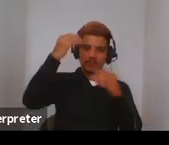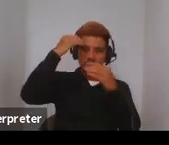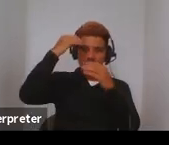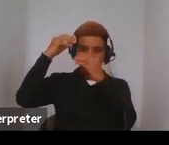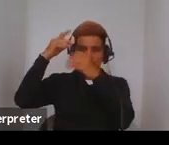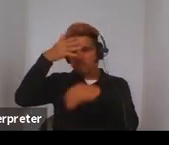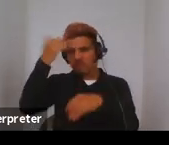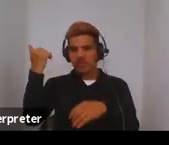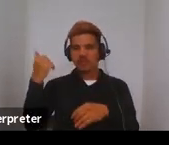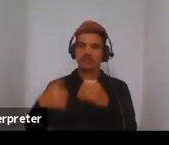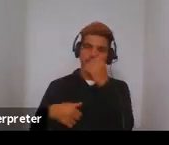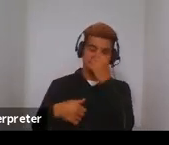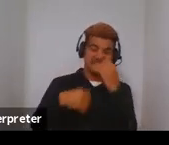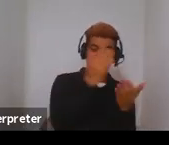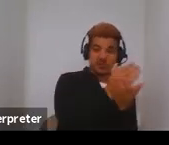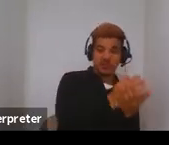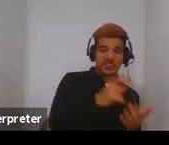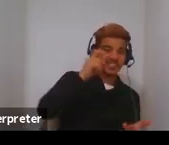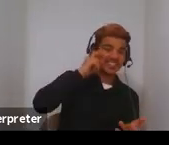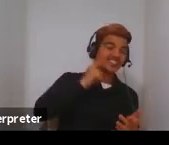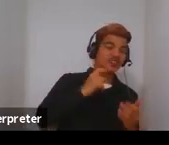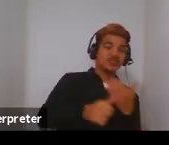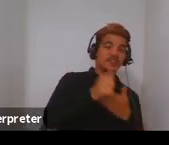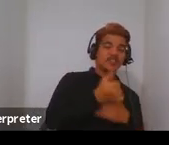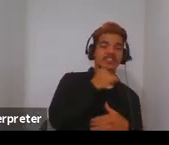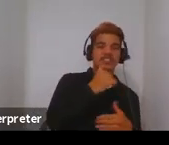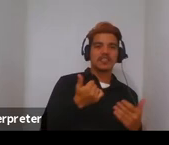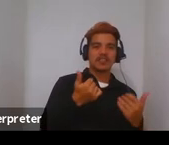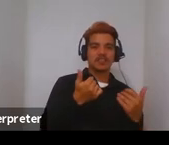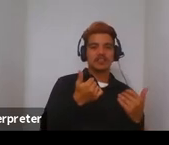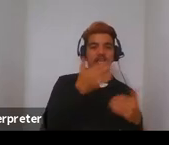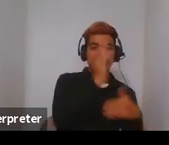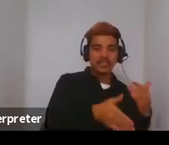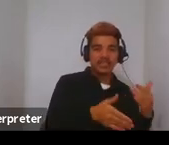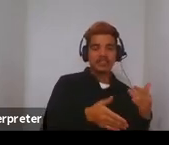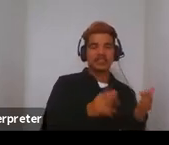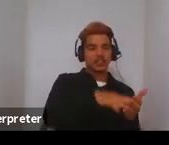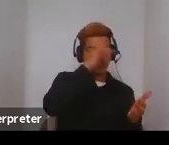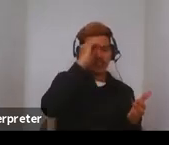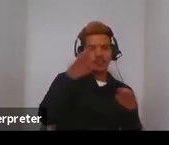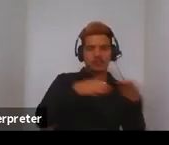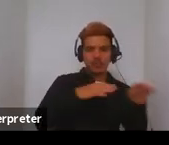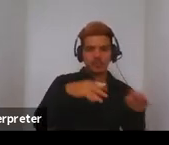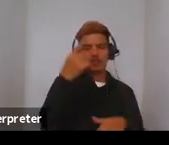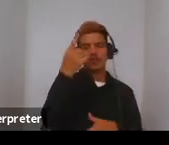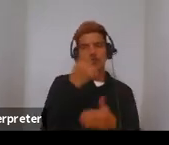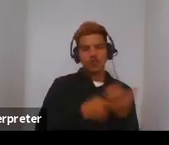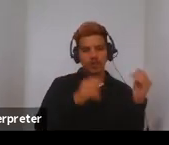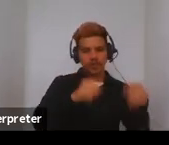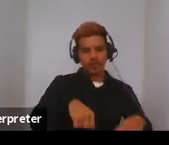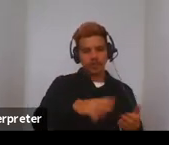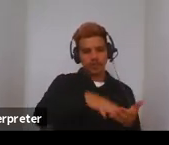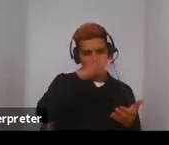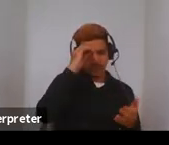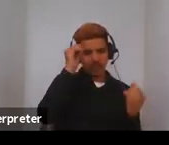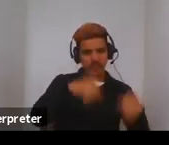is not, sexual violence is not inevitable. It is a learned behavior. And so what is learned can be unlearned. And